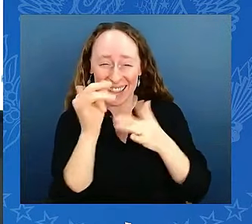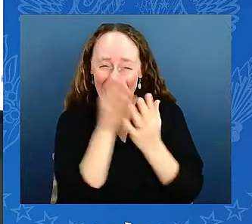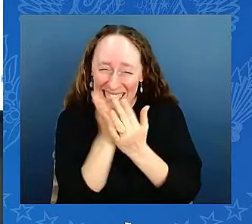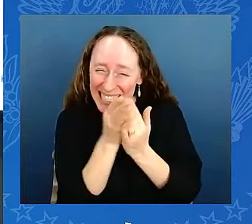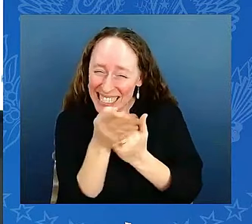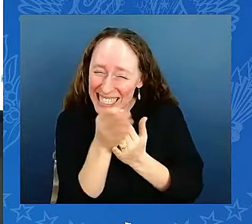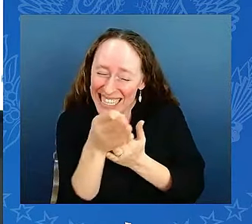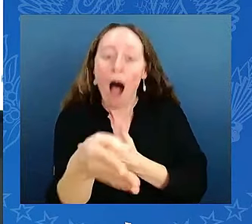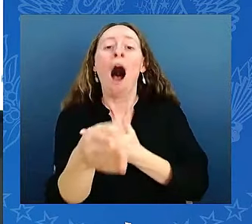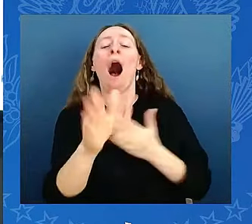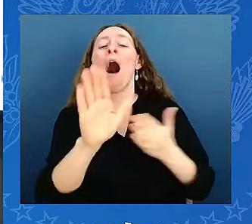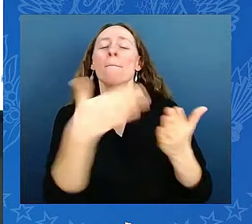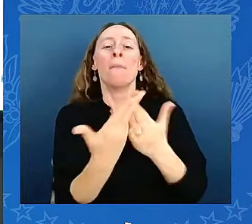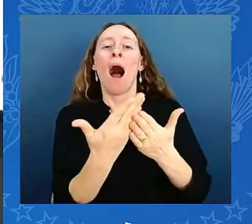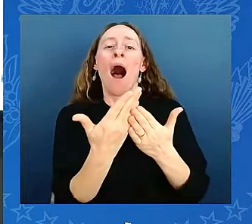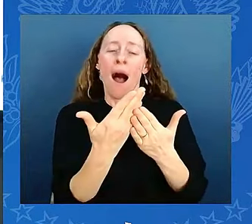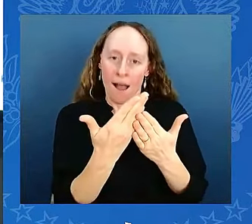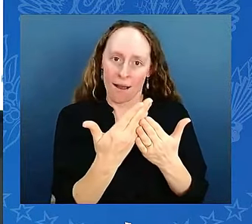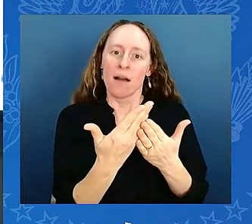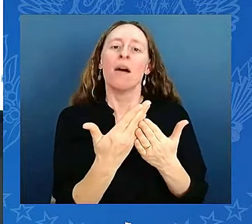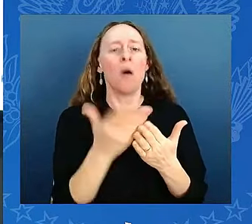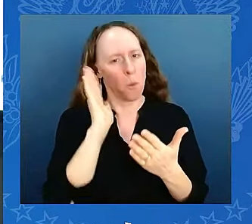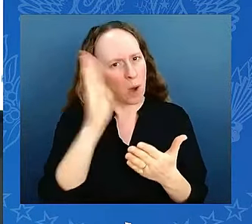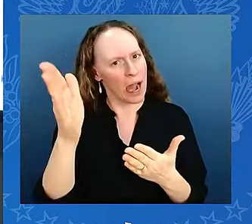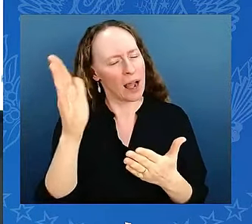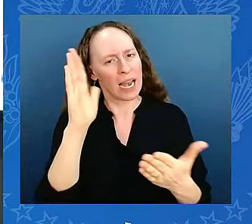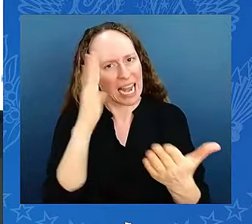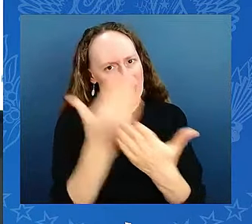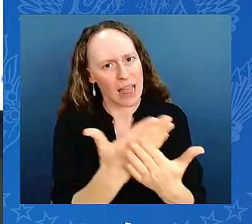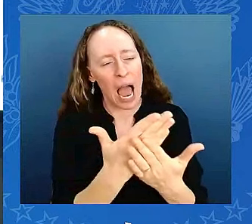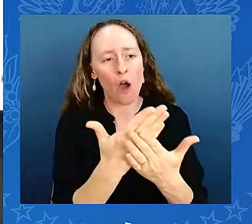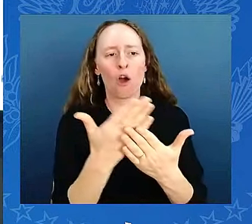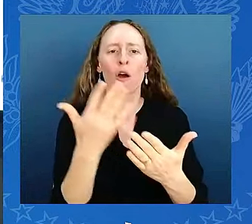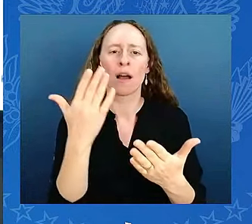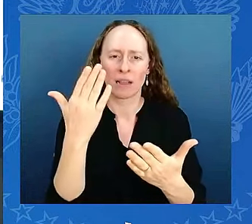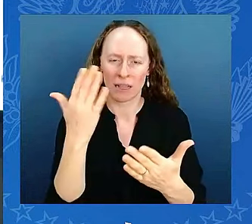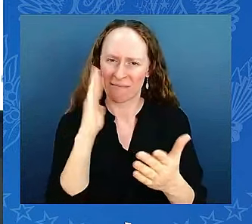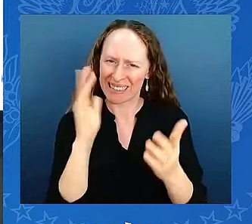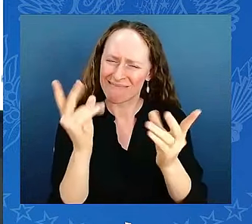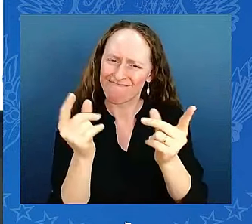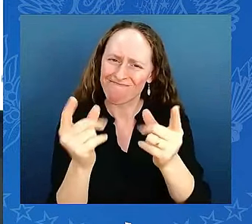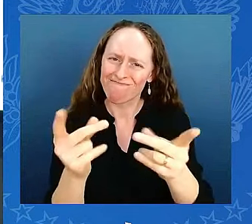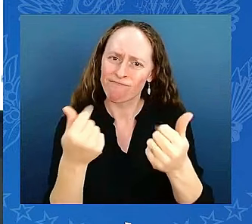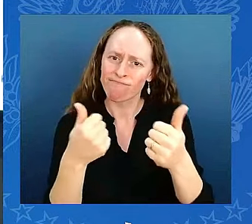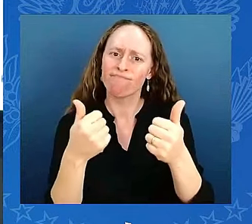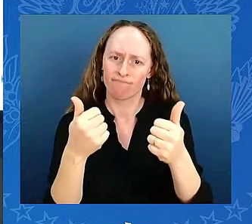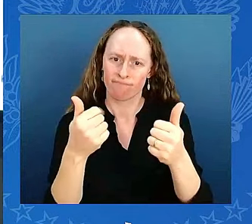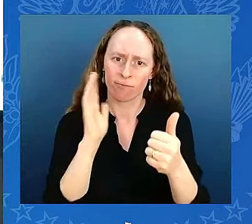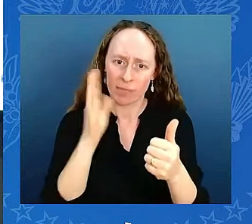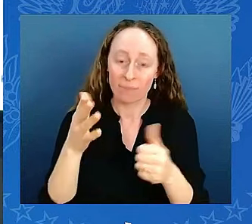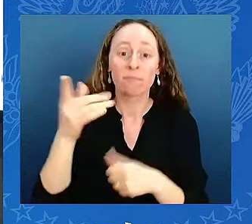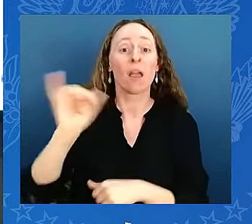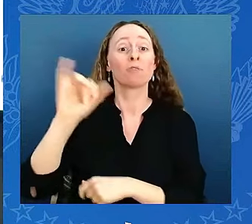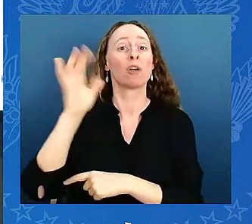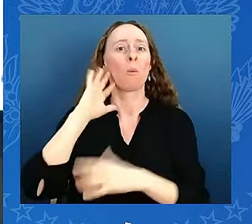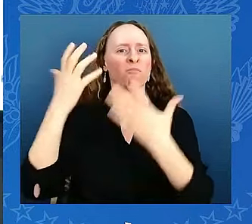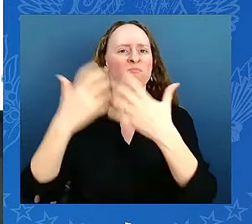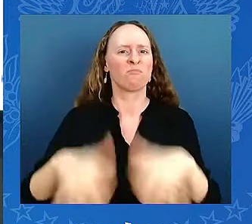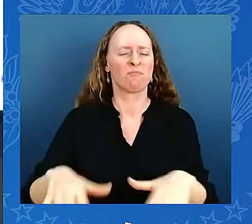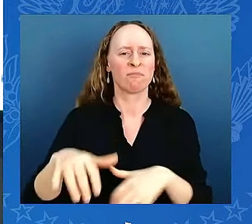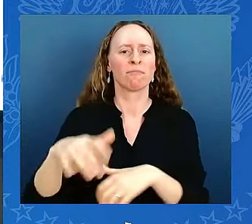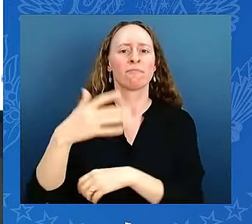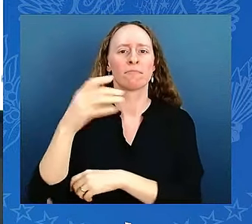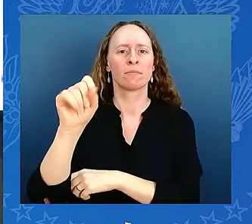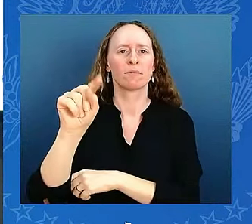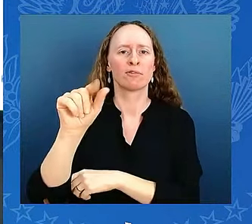done fast as possible. I've also directed the development of deployment of Starlink satellites. 50